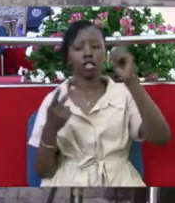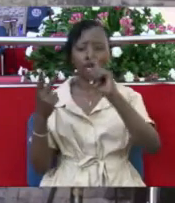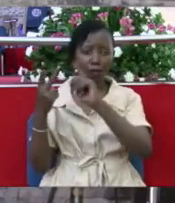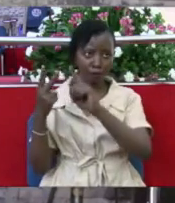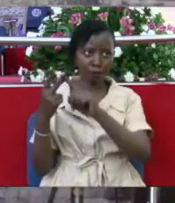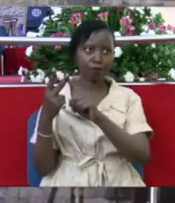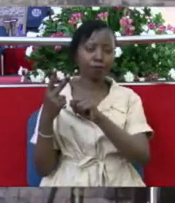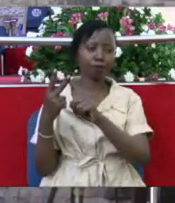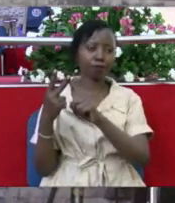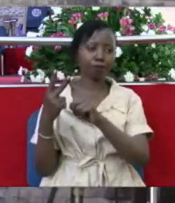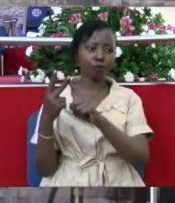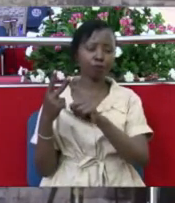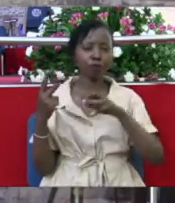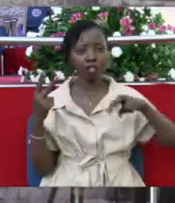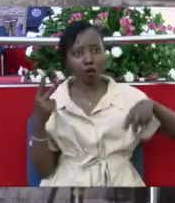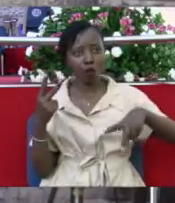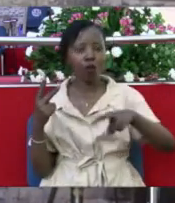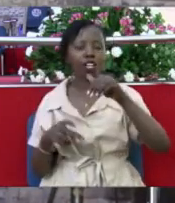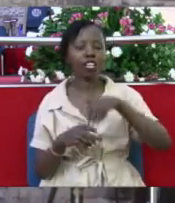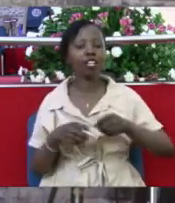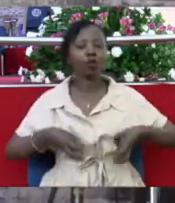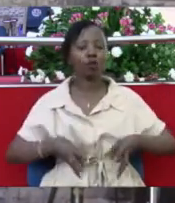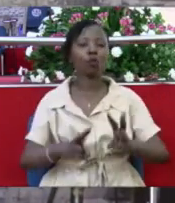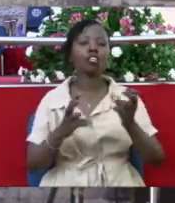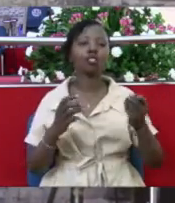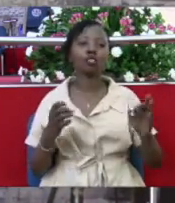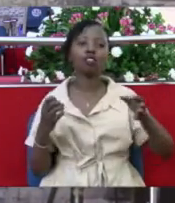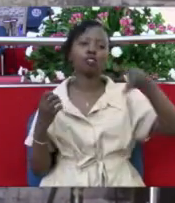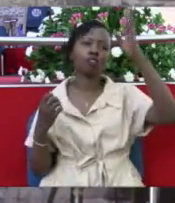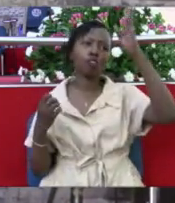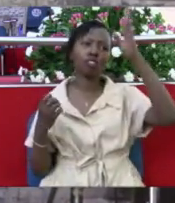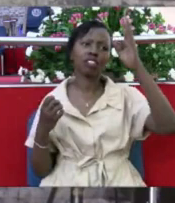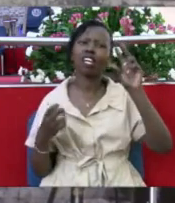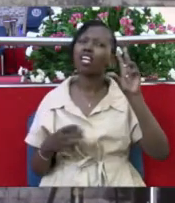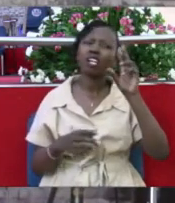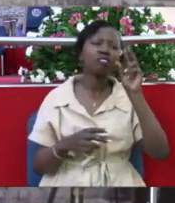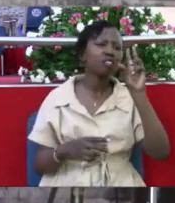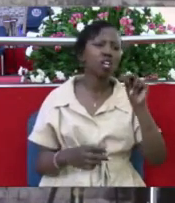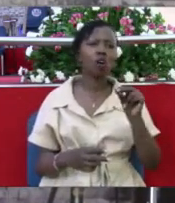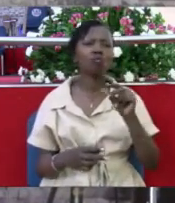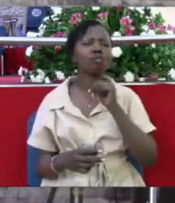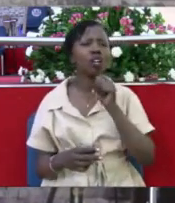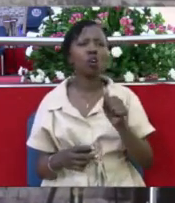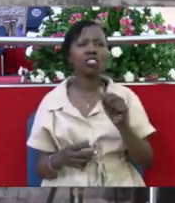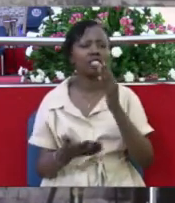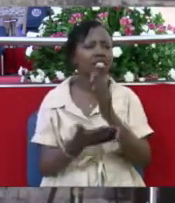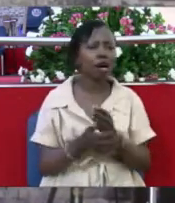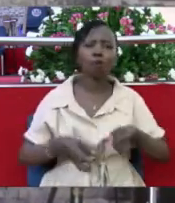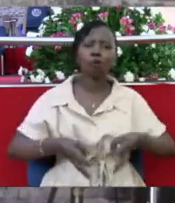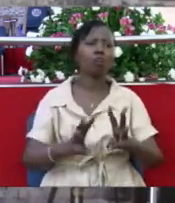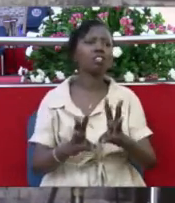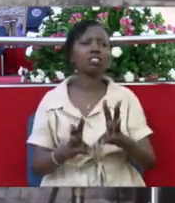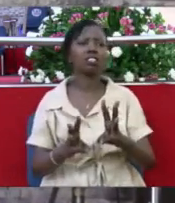Ya pili. Walk in his ways. Tembea katika njia zake. Not some of his ways. Sio zingine. Not the ones that